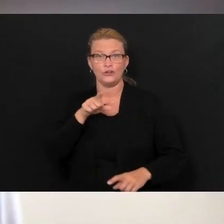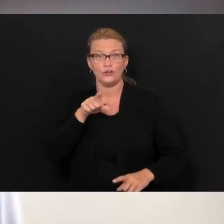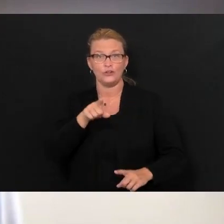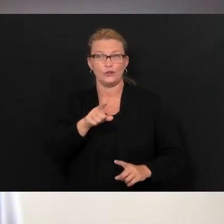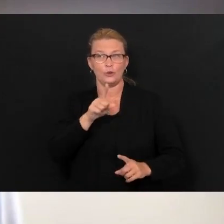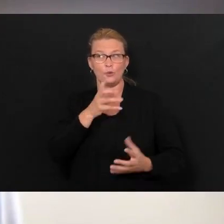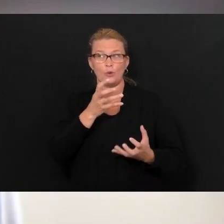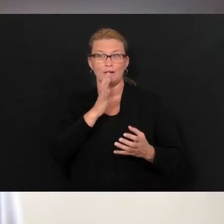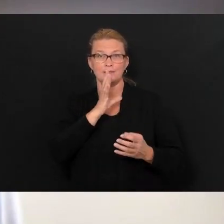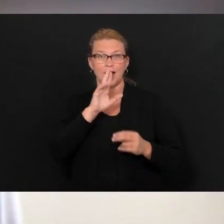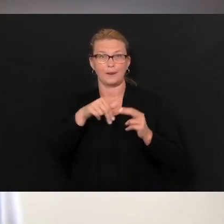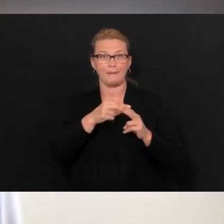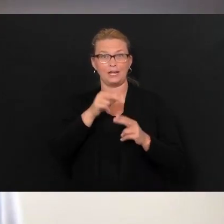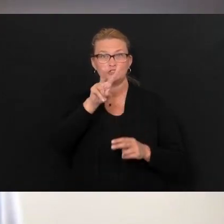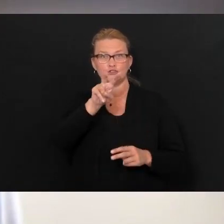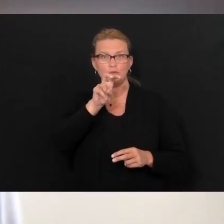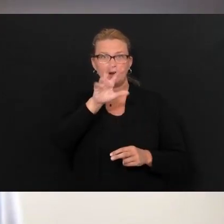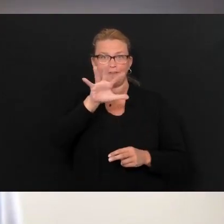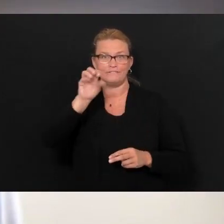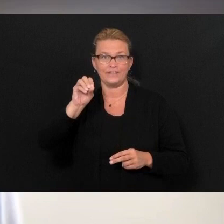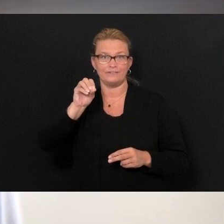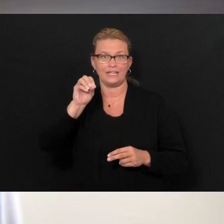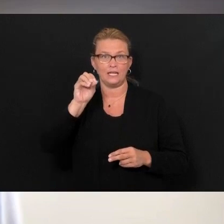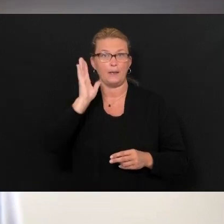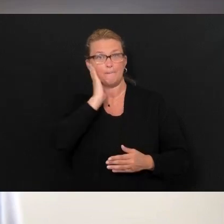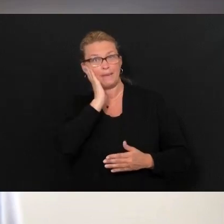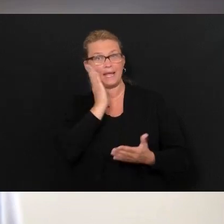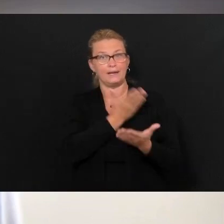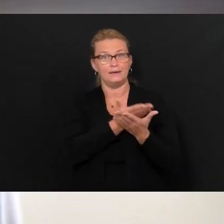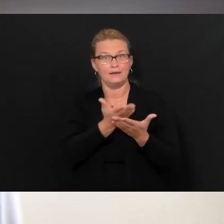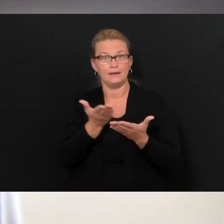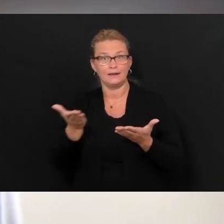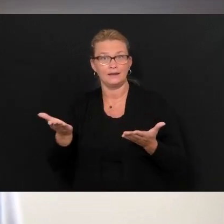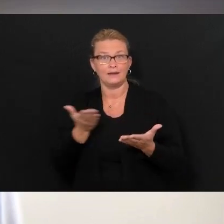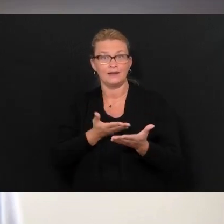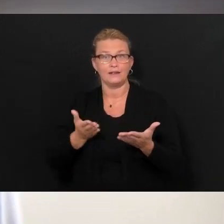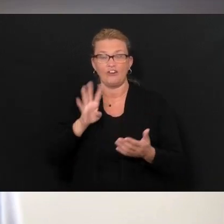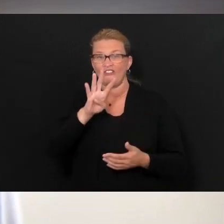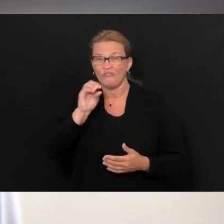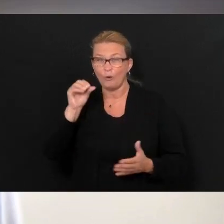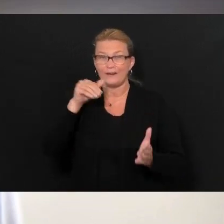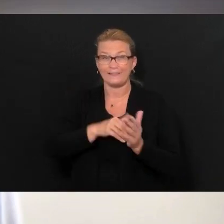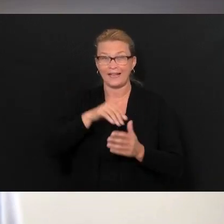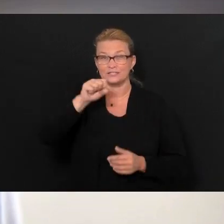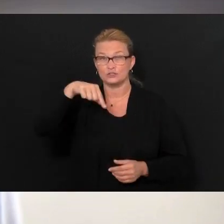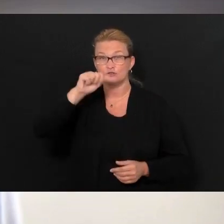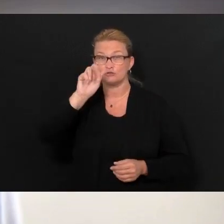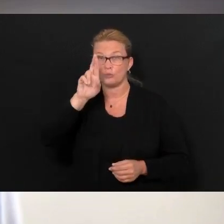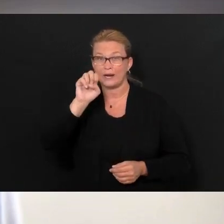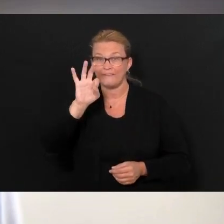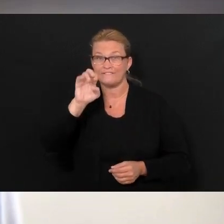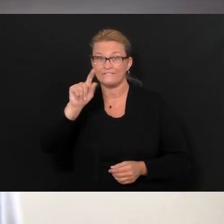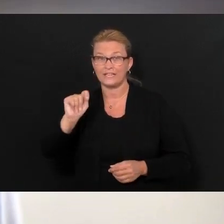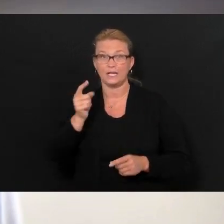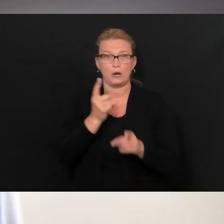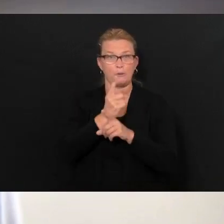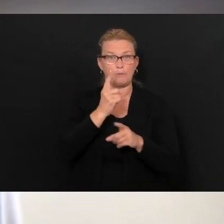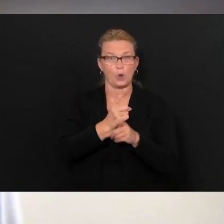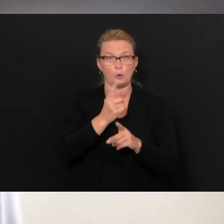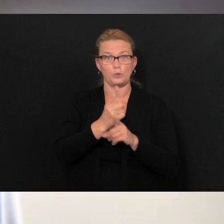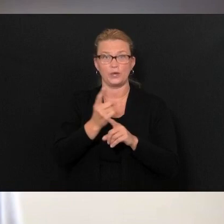a 250-bed field hospital, you're talking about 40,000 square feet, appropriate drainage,